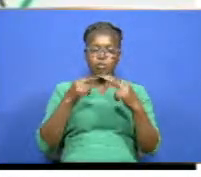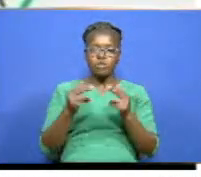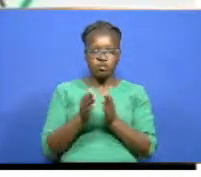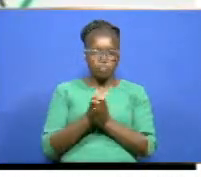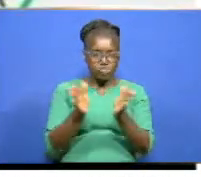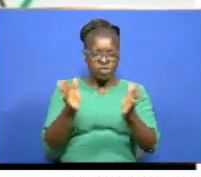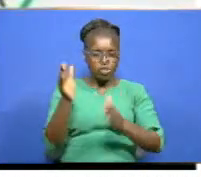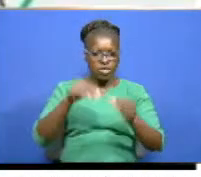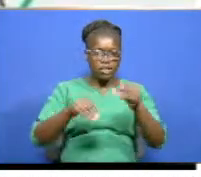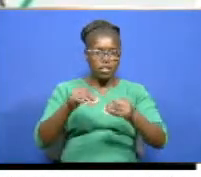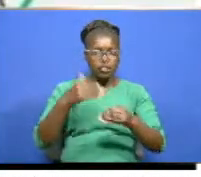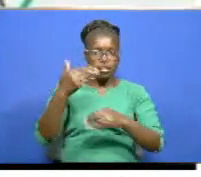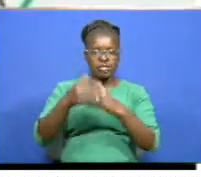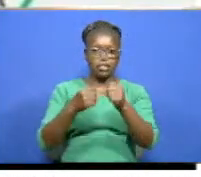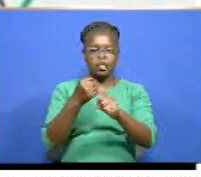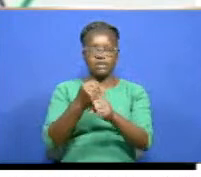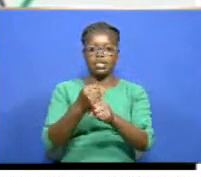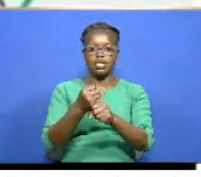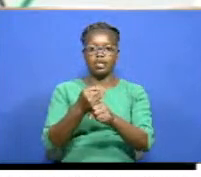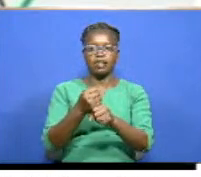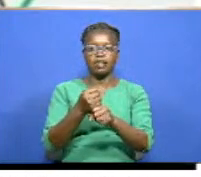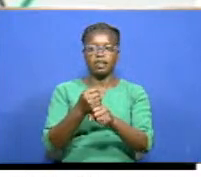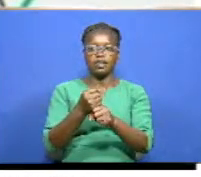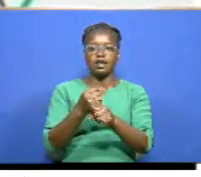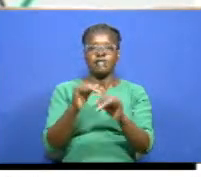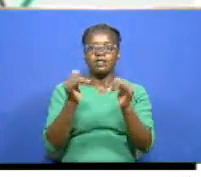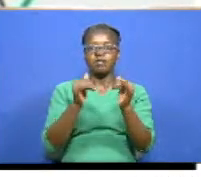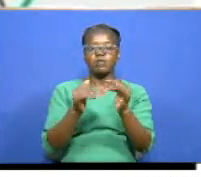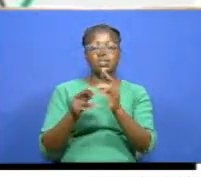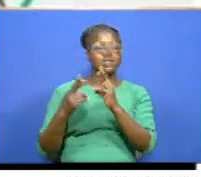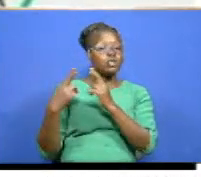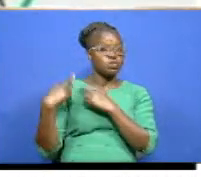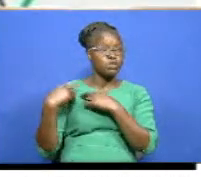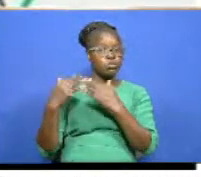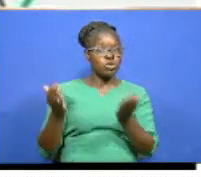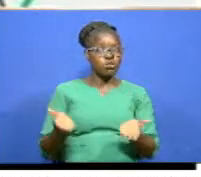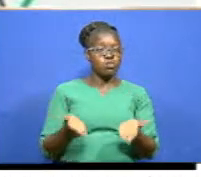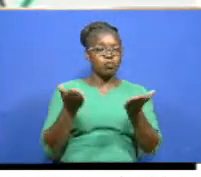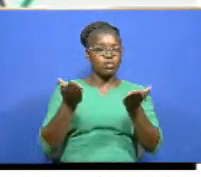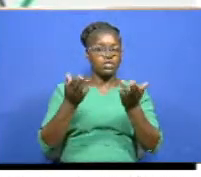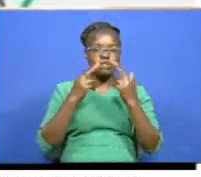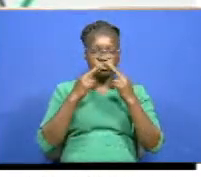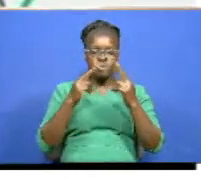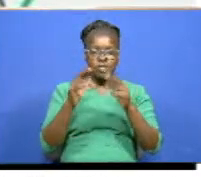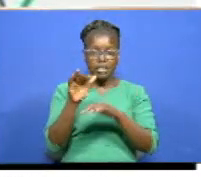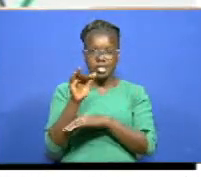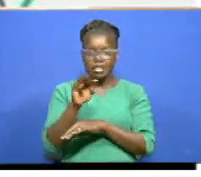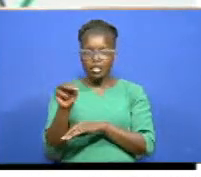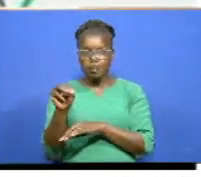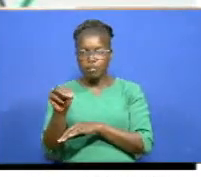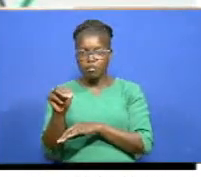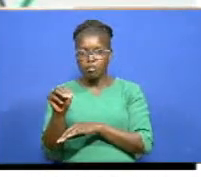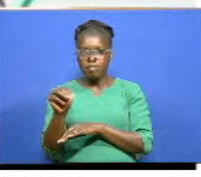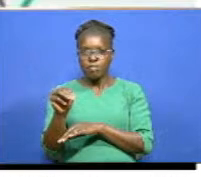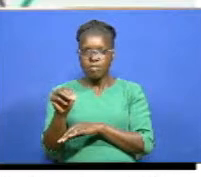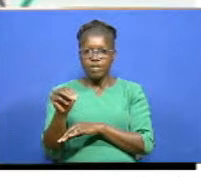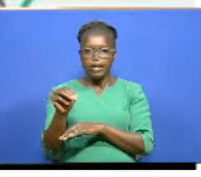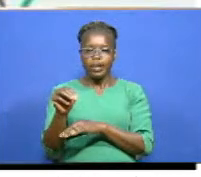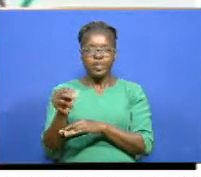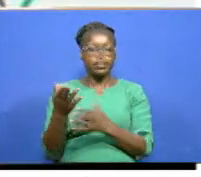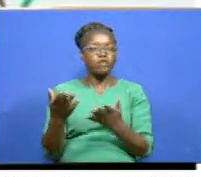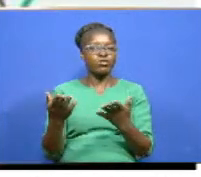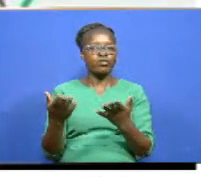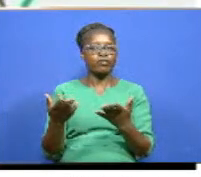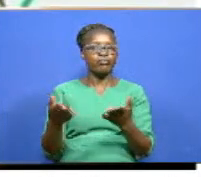polls next year. Media's role in promoting peace, and urge them to give a blackout to